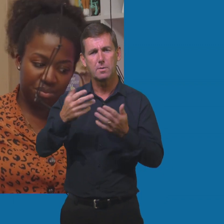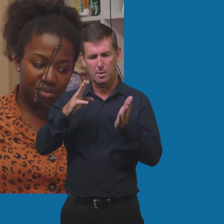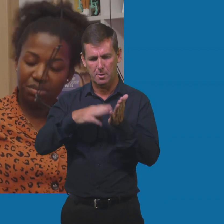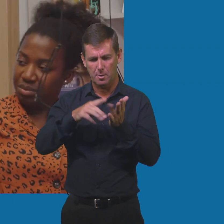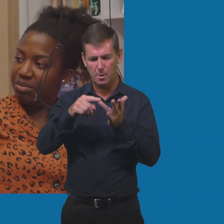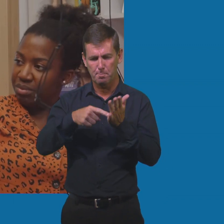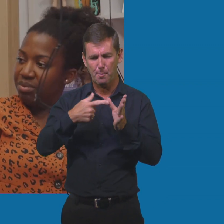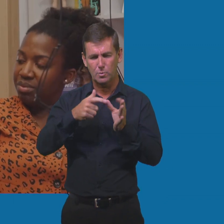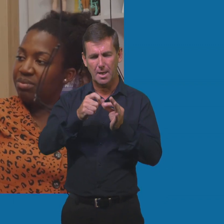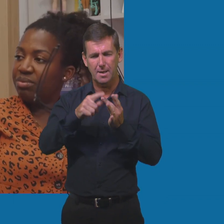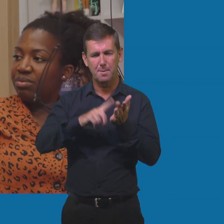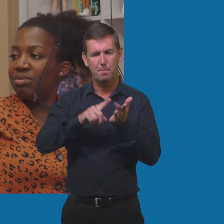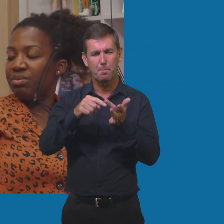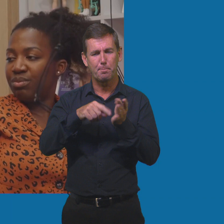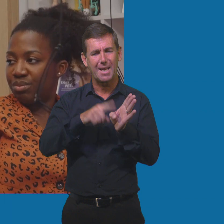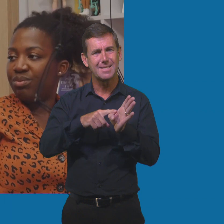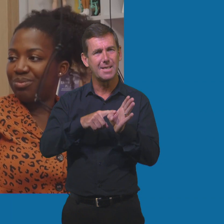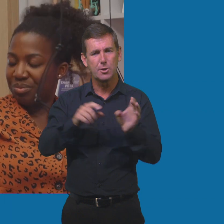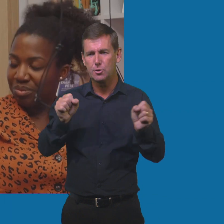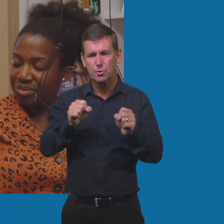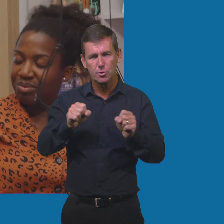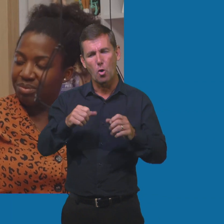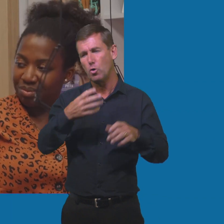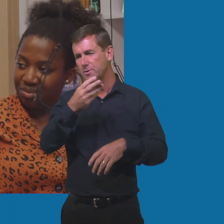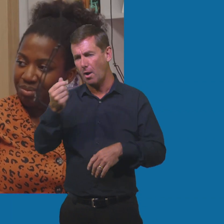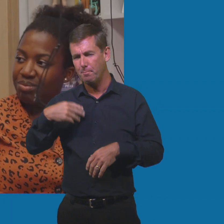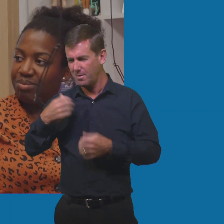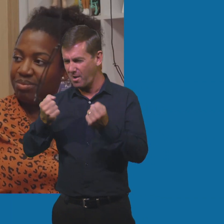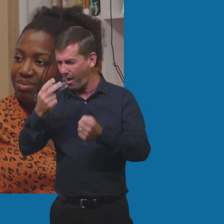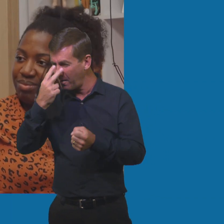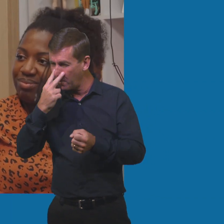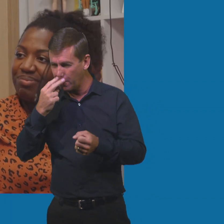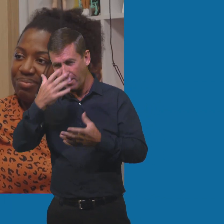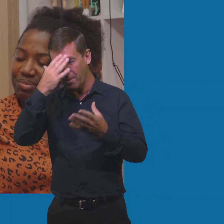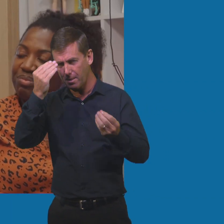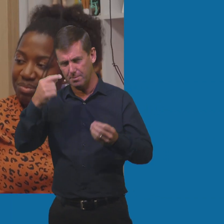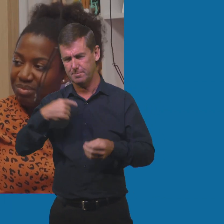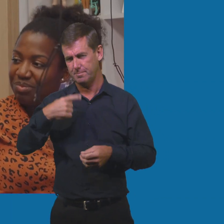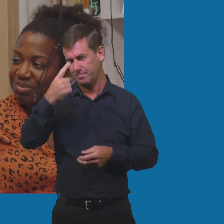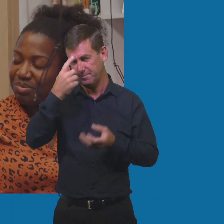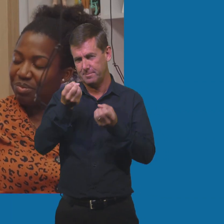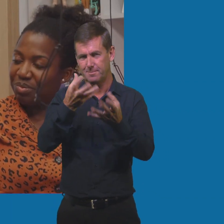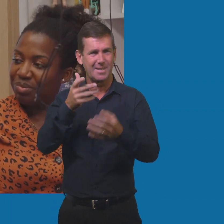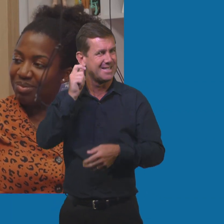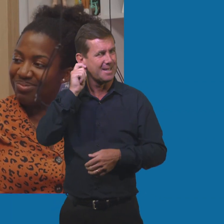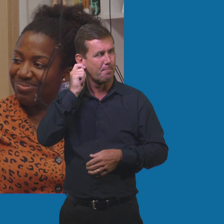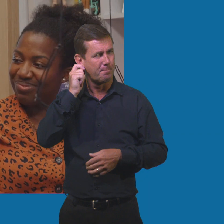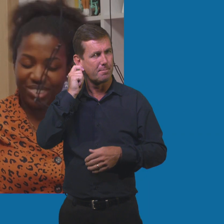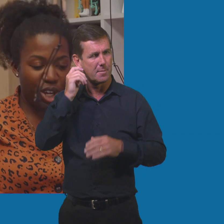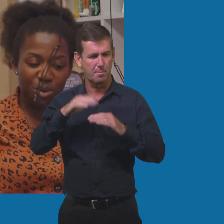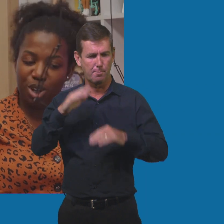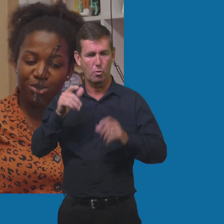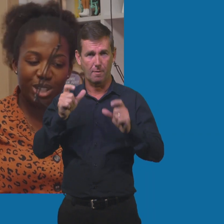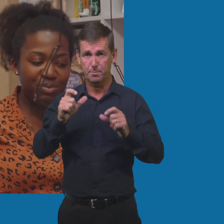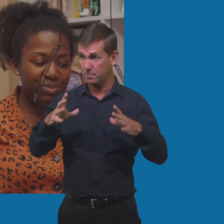around to looking for a car for a few years now. So just going to go through a few bits that might make your lives easier or just a bit more comfortable. So I'm just going to jump straight